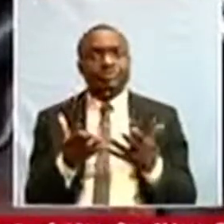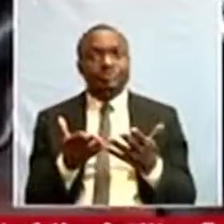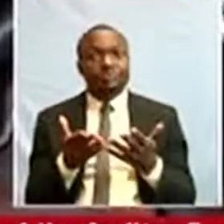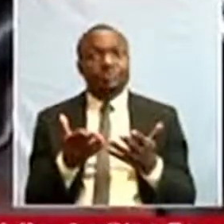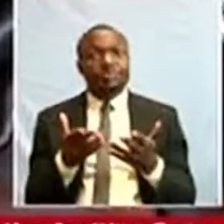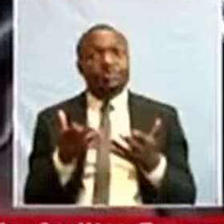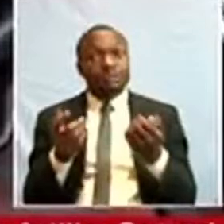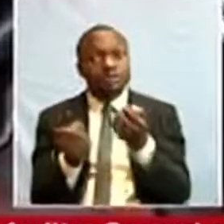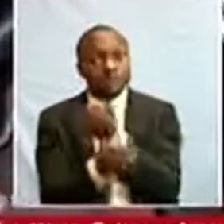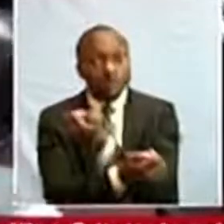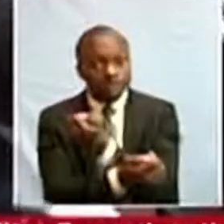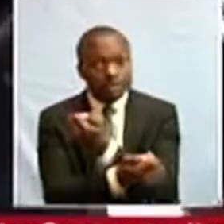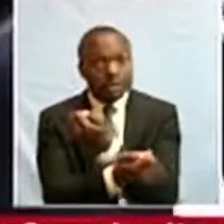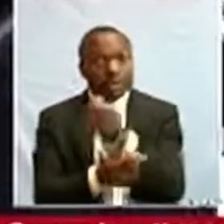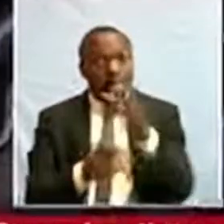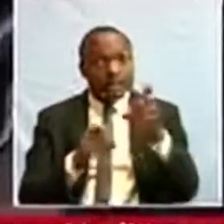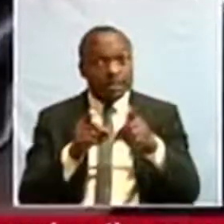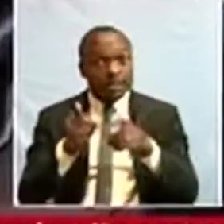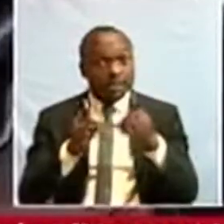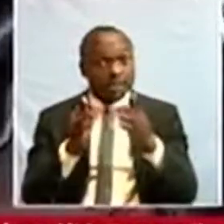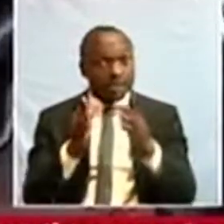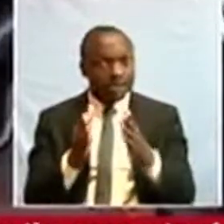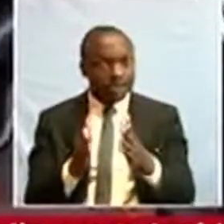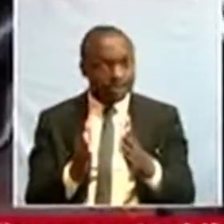Swap with the director.